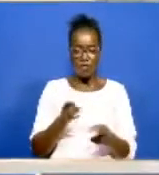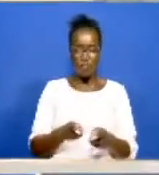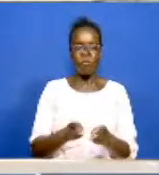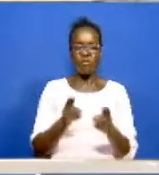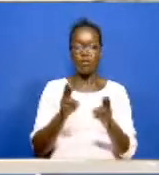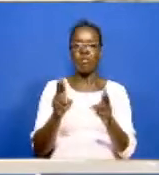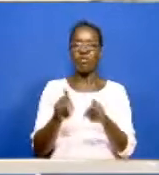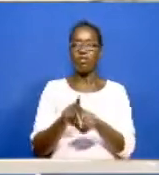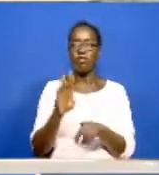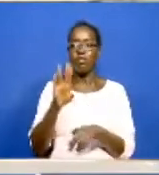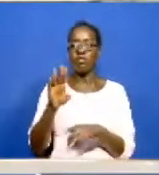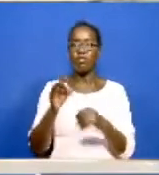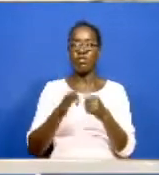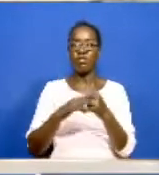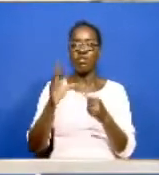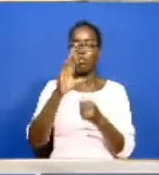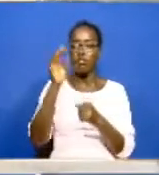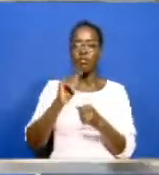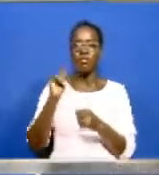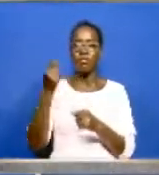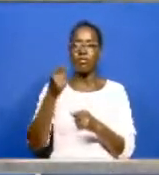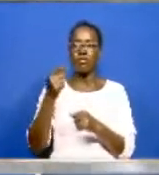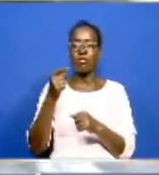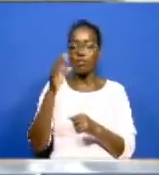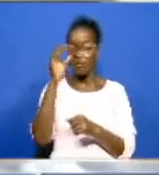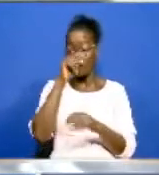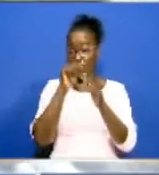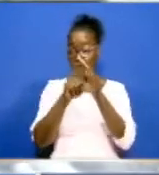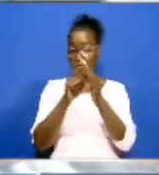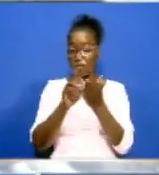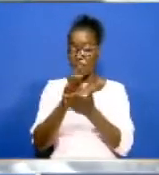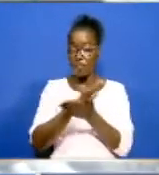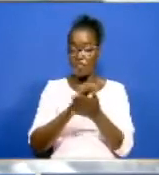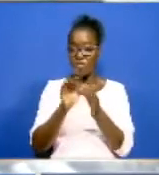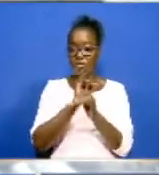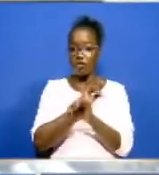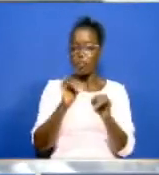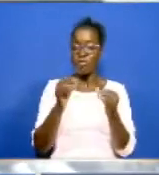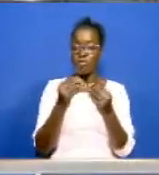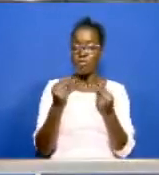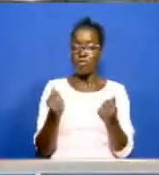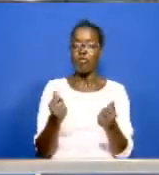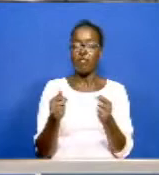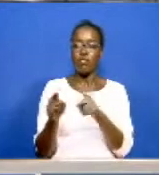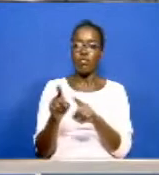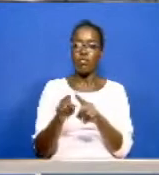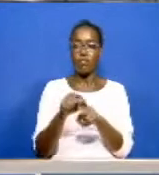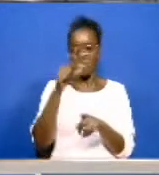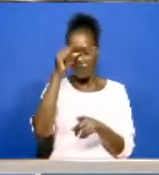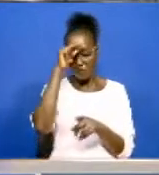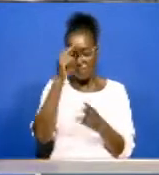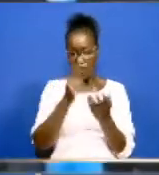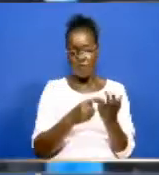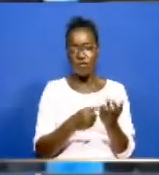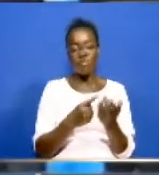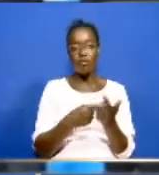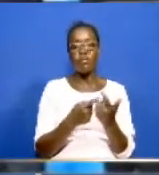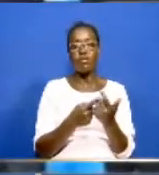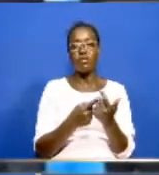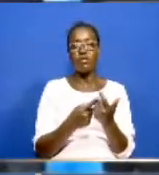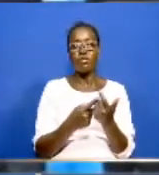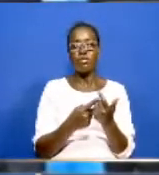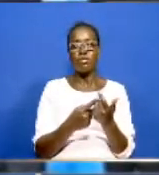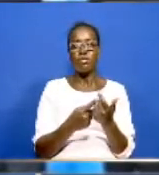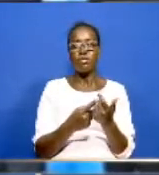while 48% of Kenyans lack access to basic sanitation solutions, according to government statistics.